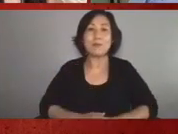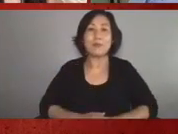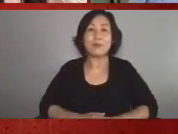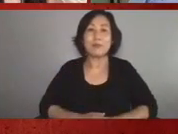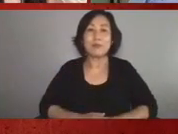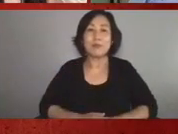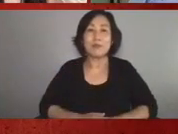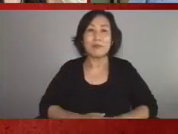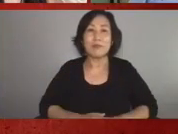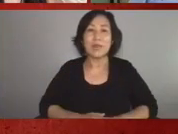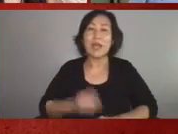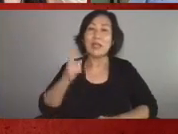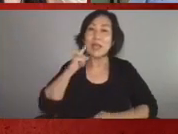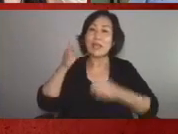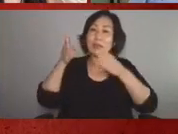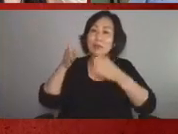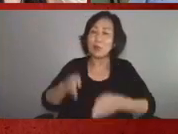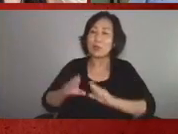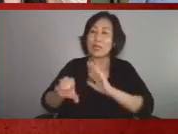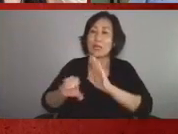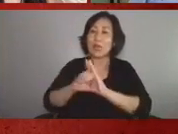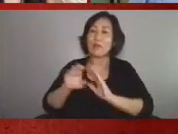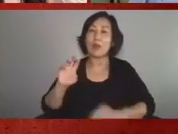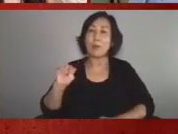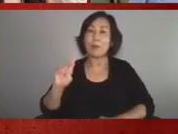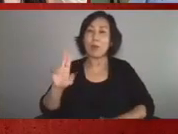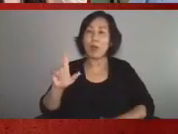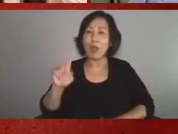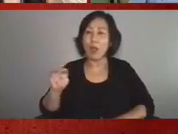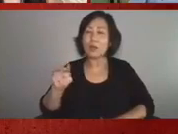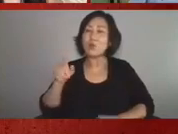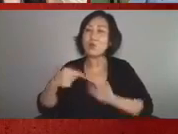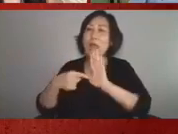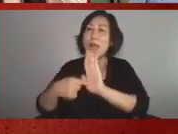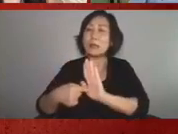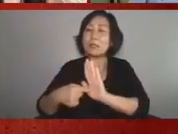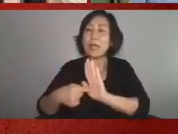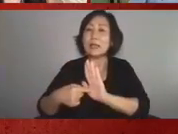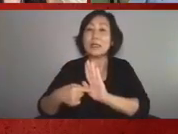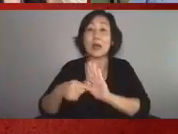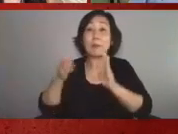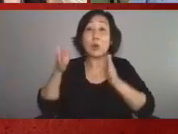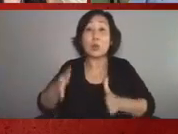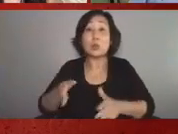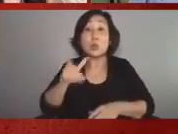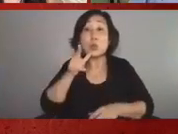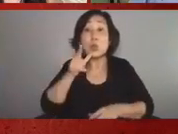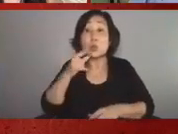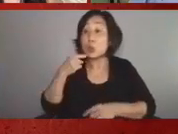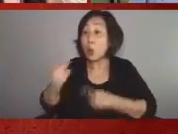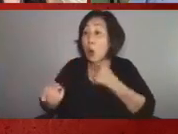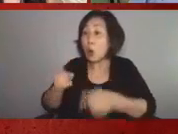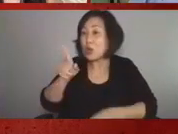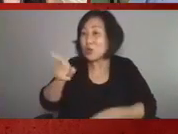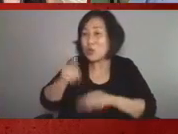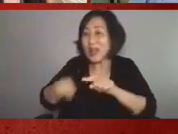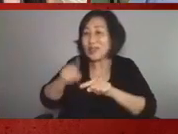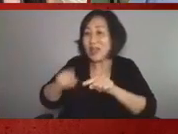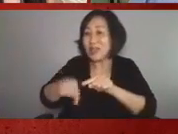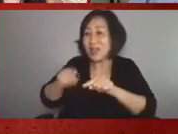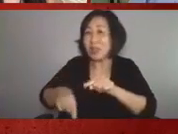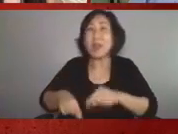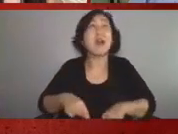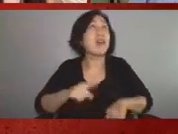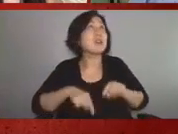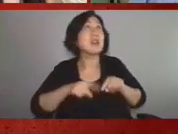and I think it's just the figure of Mulan kind of represents someone who's always been told what they can't do, right?